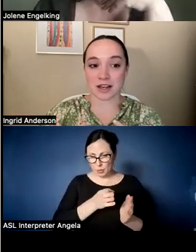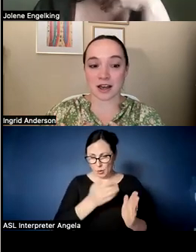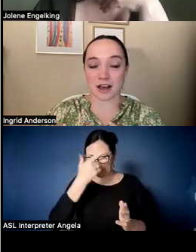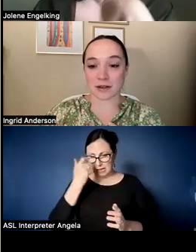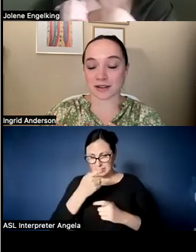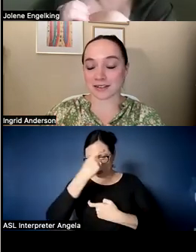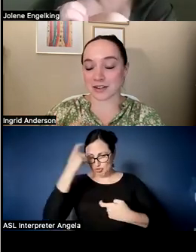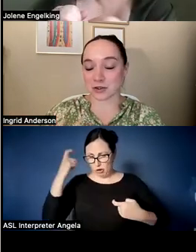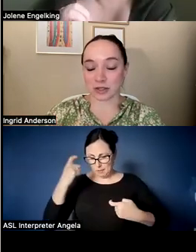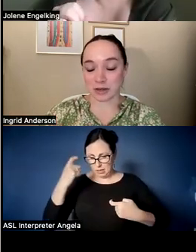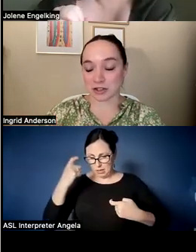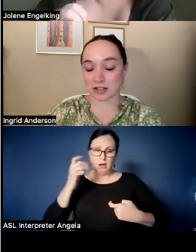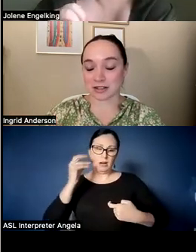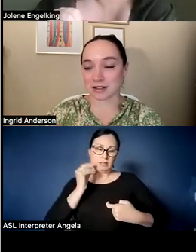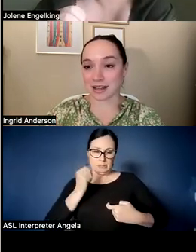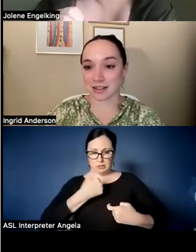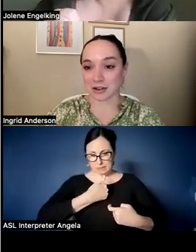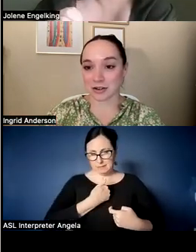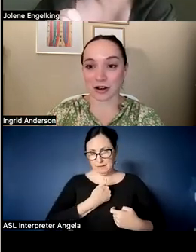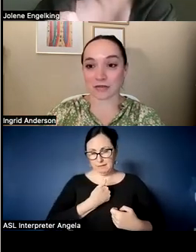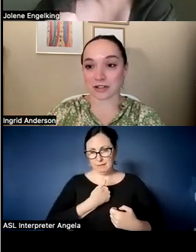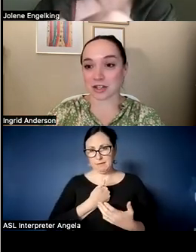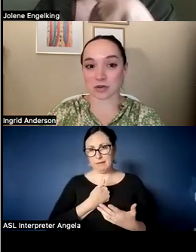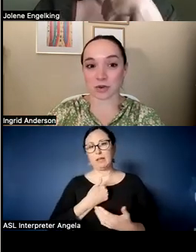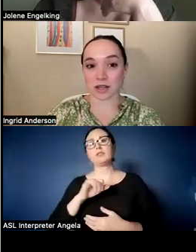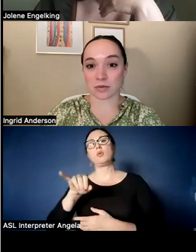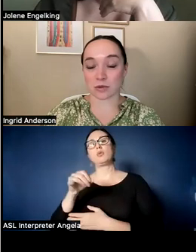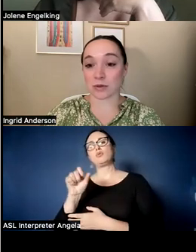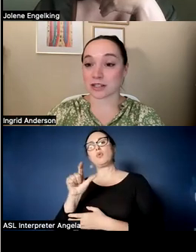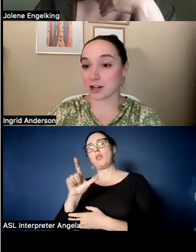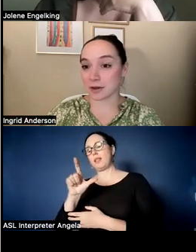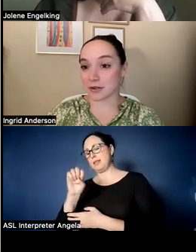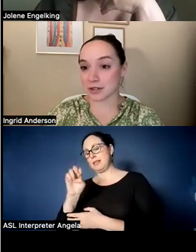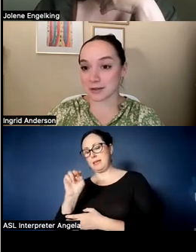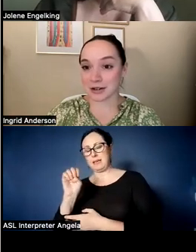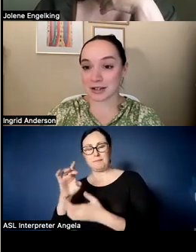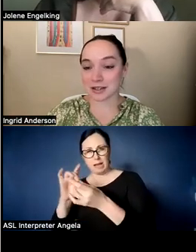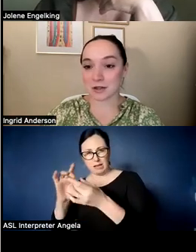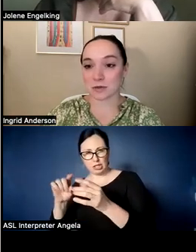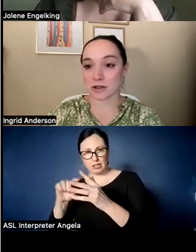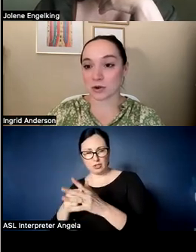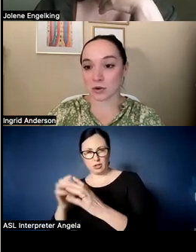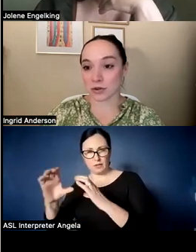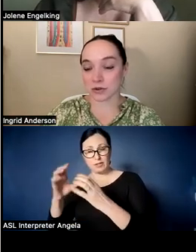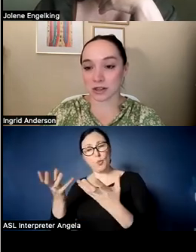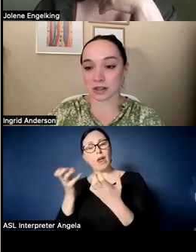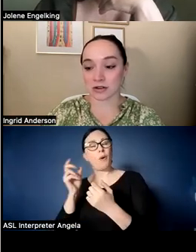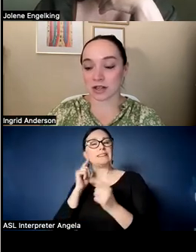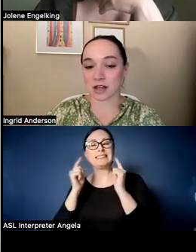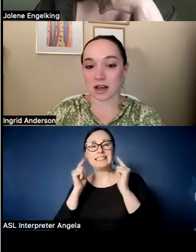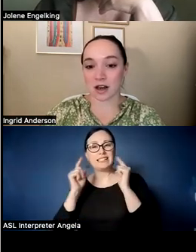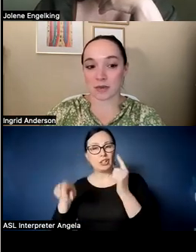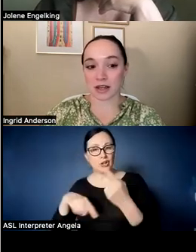witnessed. And as Jolene mentioned at the start of our conversation, we want to hear about those experiences. We want to hold those with